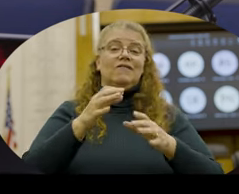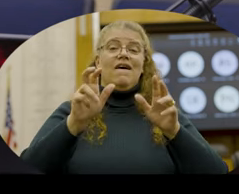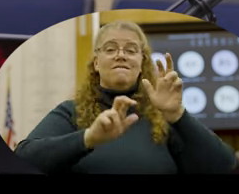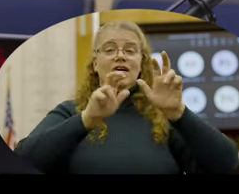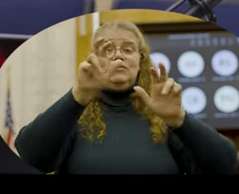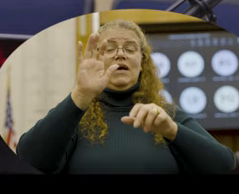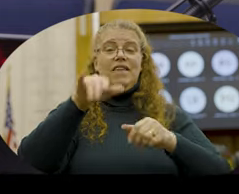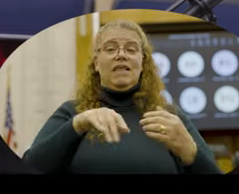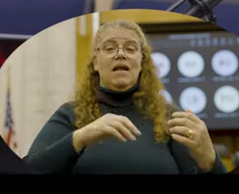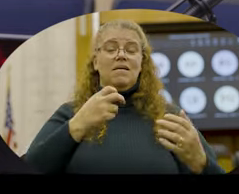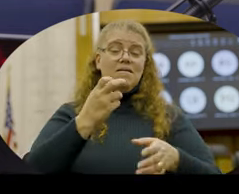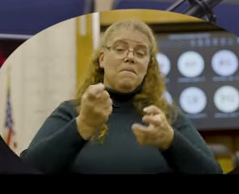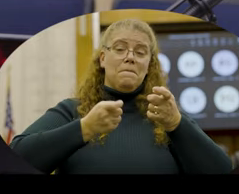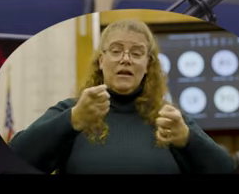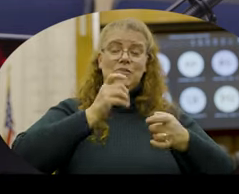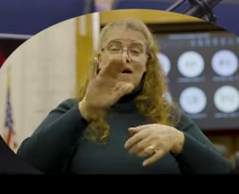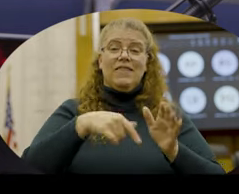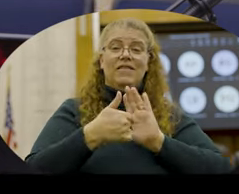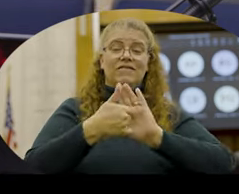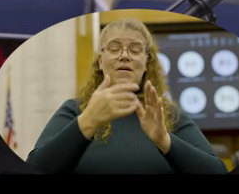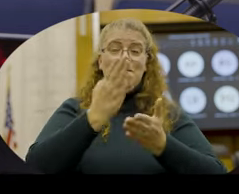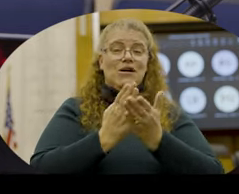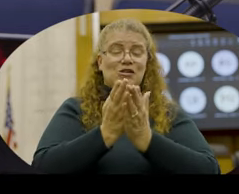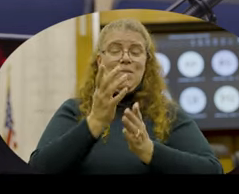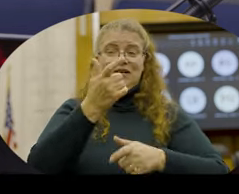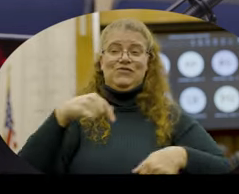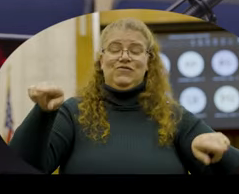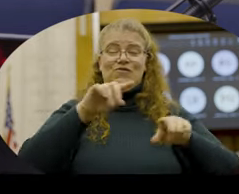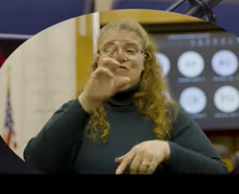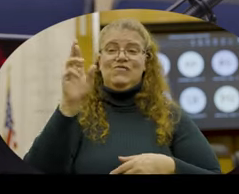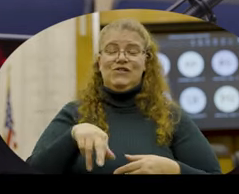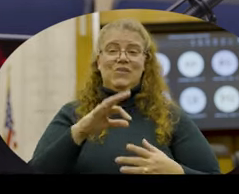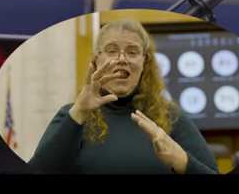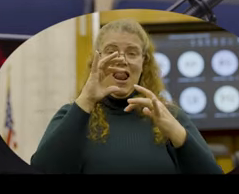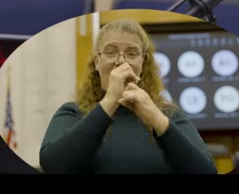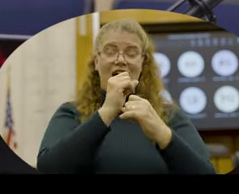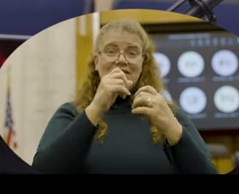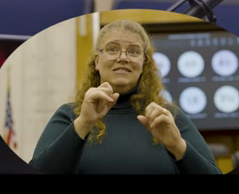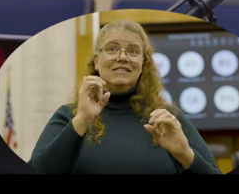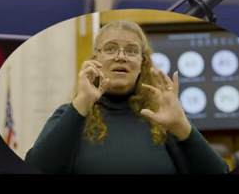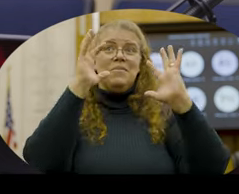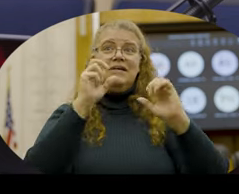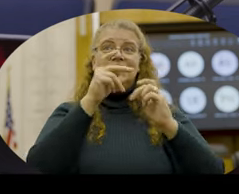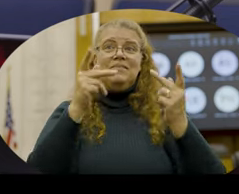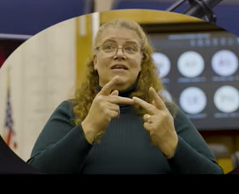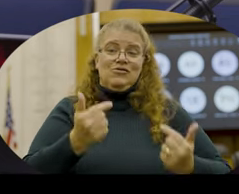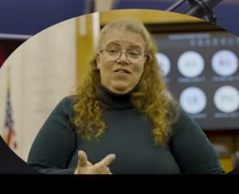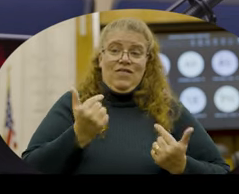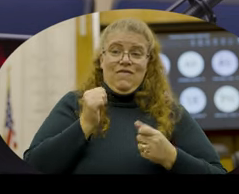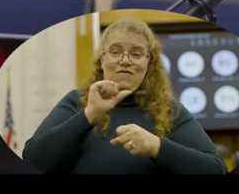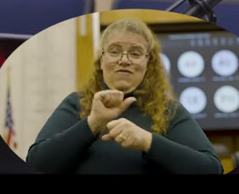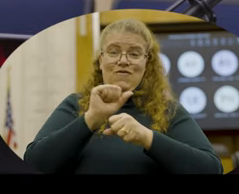about improving the quality of life and ensuring that we are more resilient of a city. That includes our